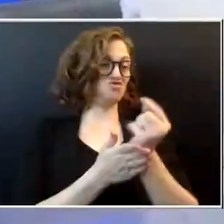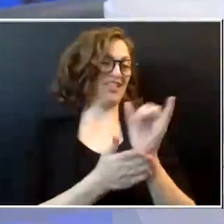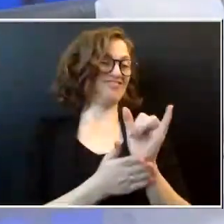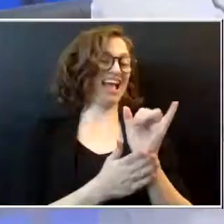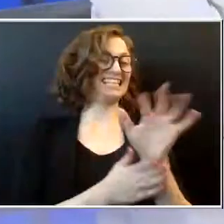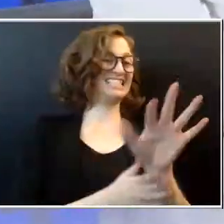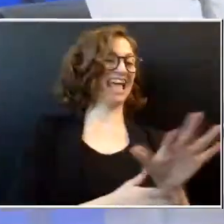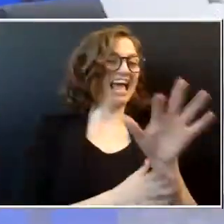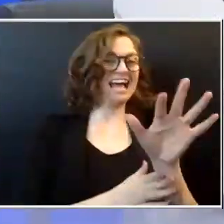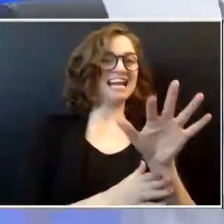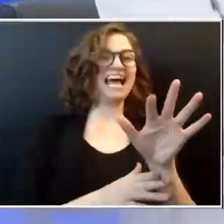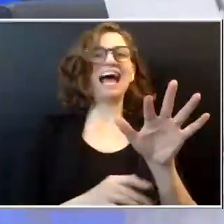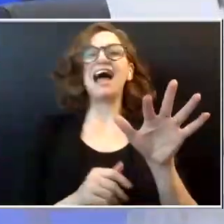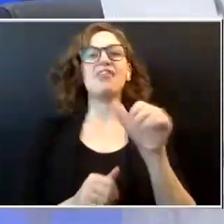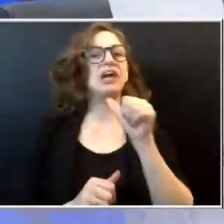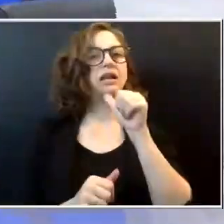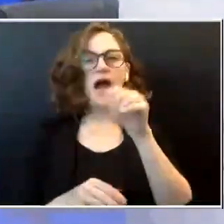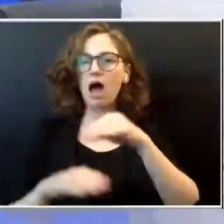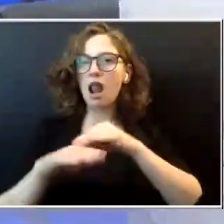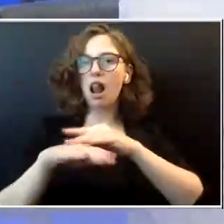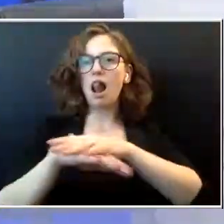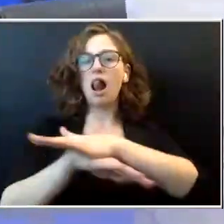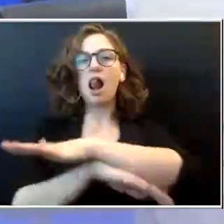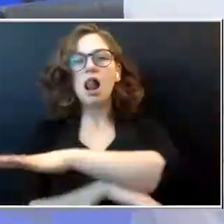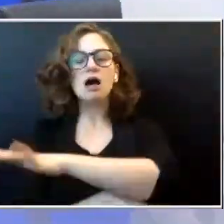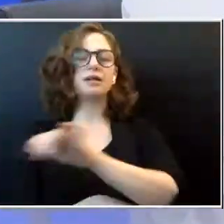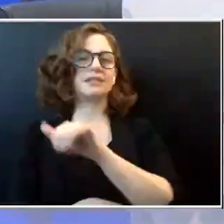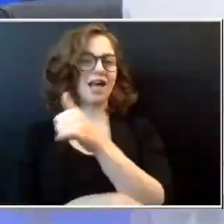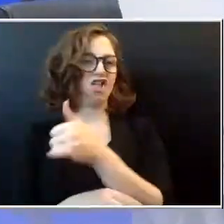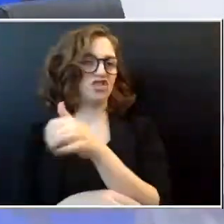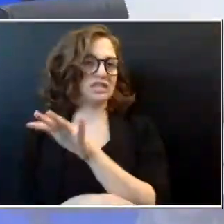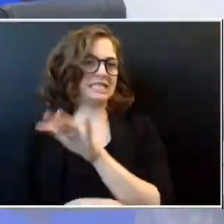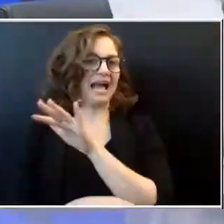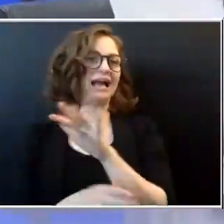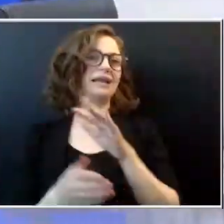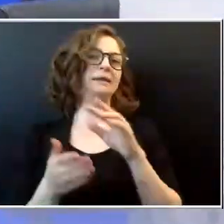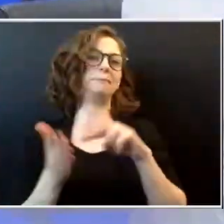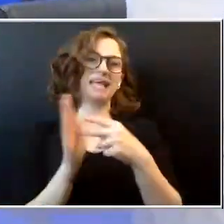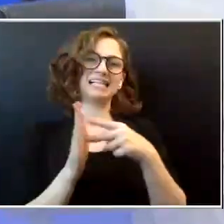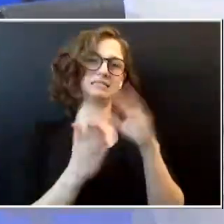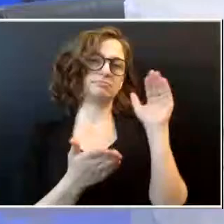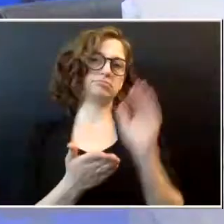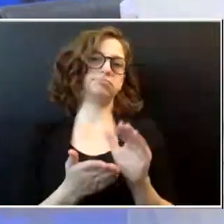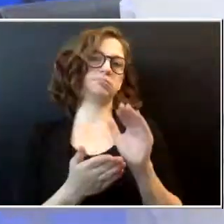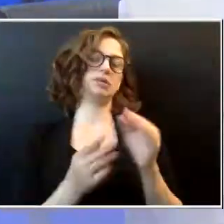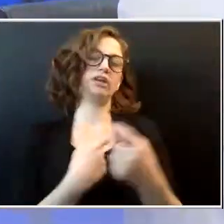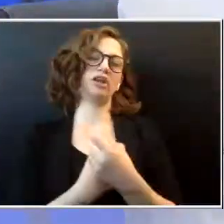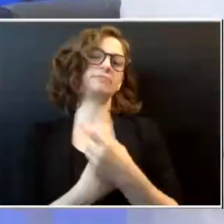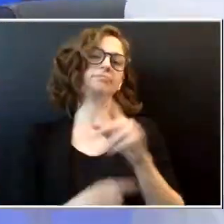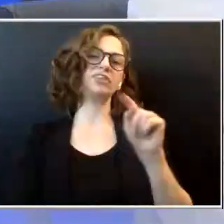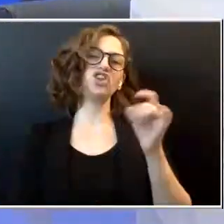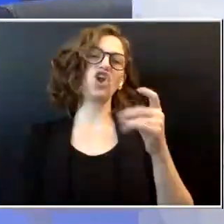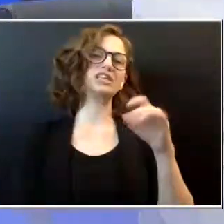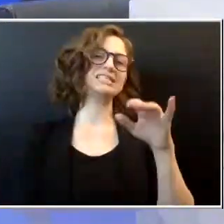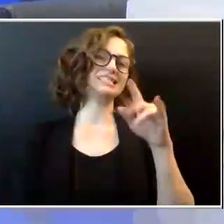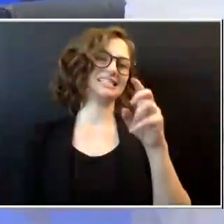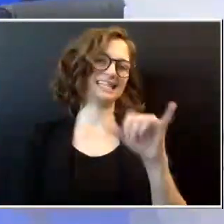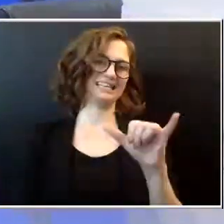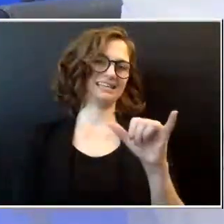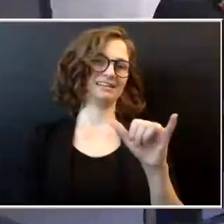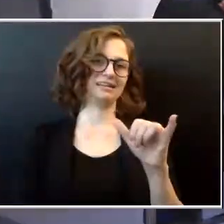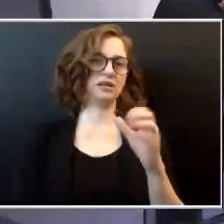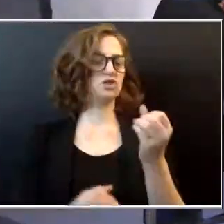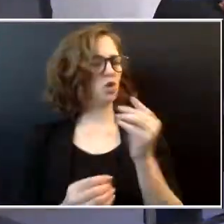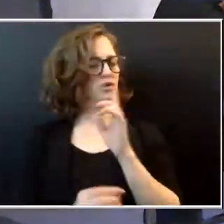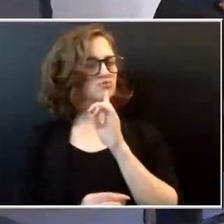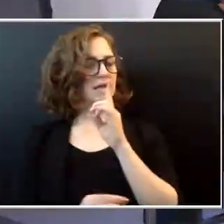opposite side, and with that reduces toxicity, potentially for the short as well as long term. So it's really this very narrow beam that gets in there and